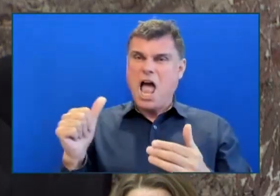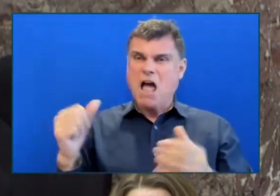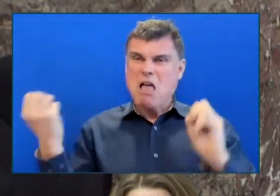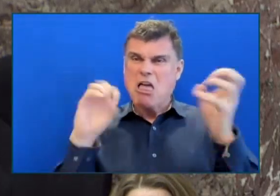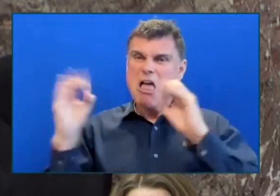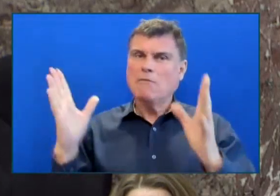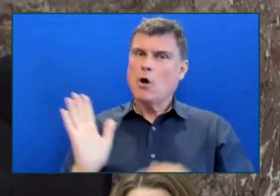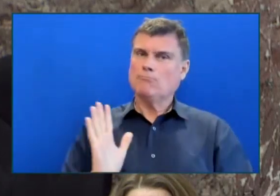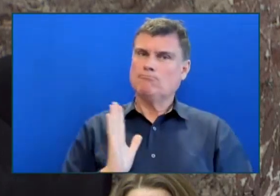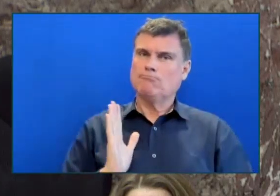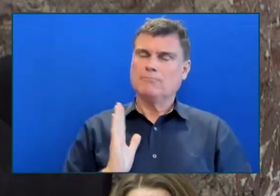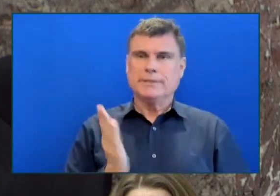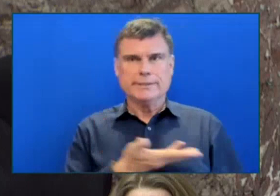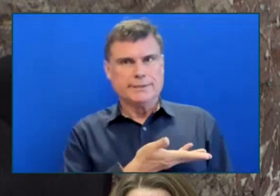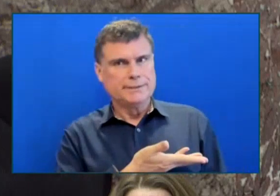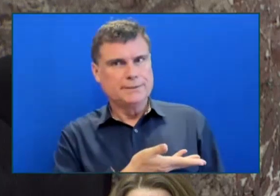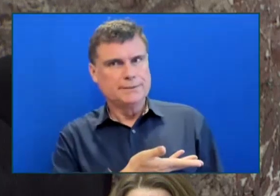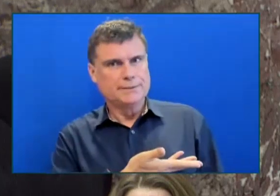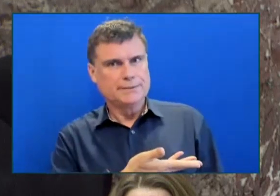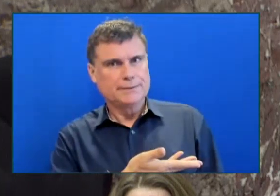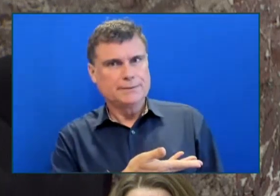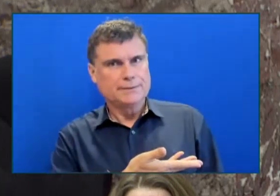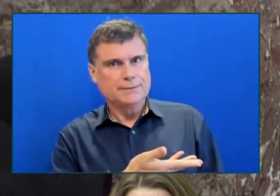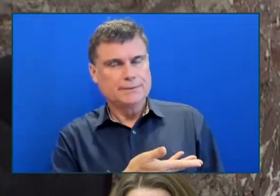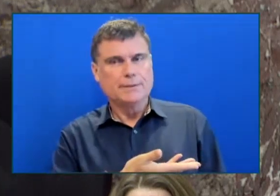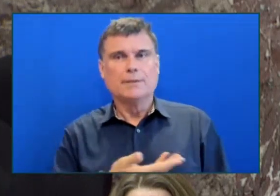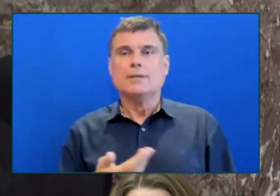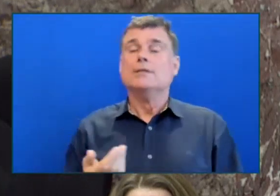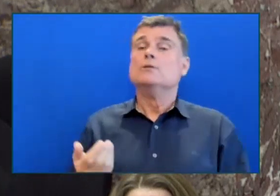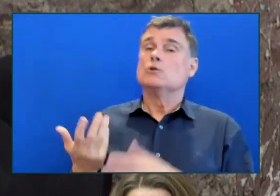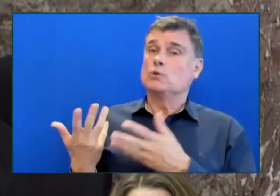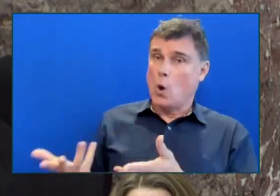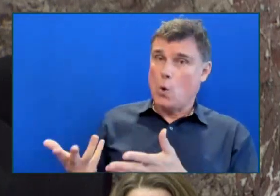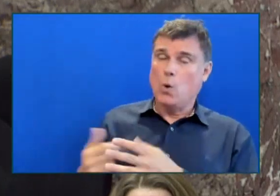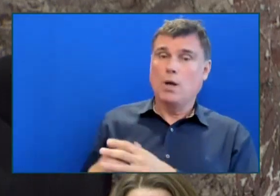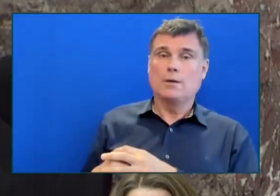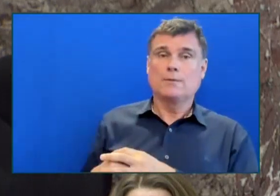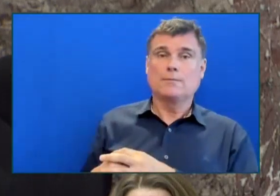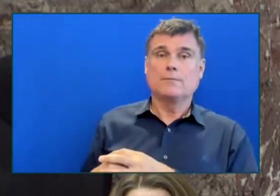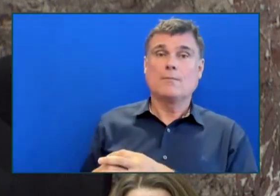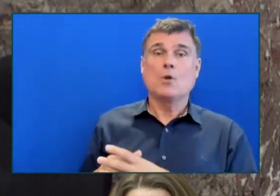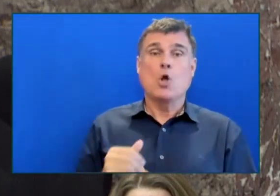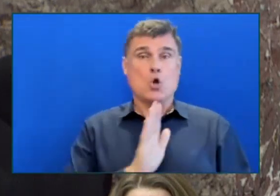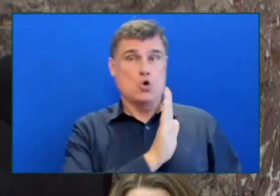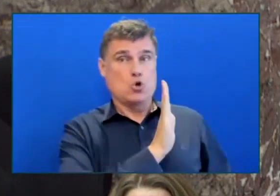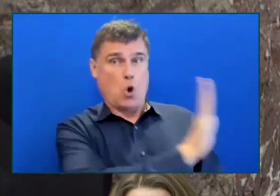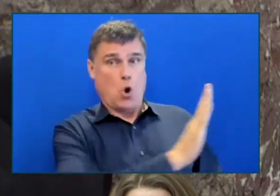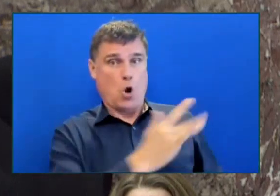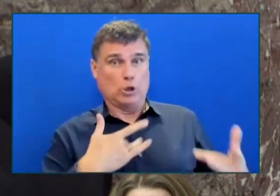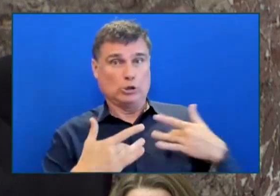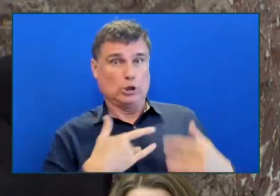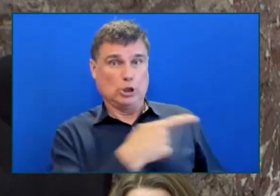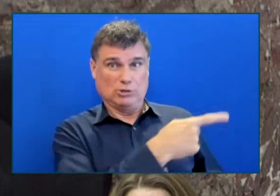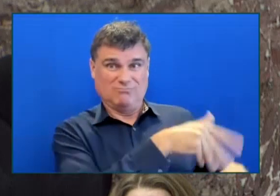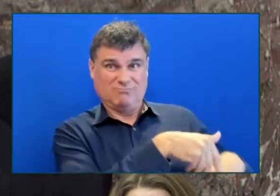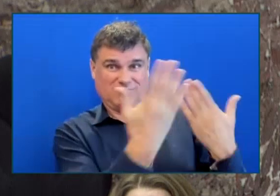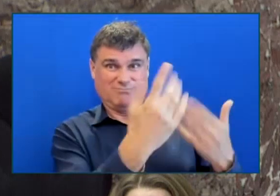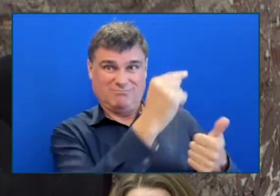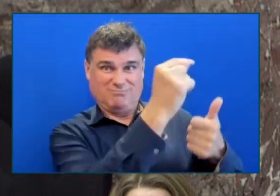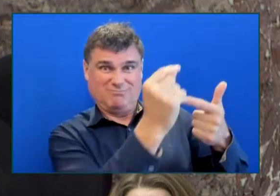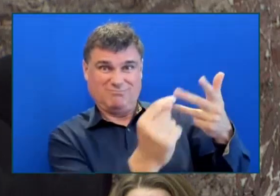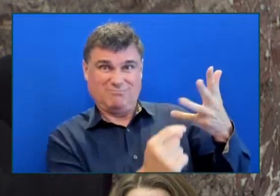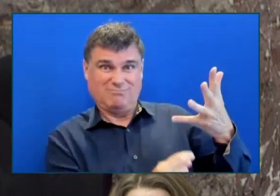that the concerns raised by the Honourable Member, including concerns about access to patient records, reflect areas that